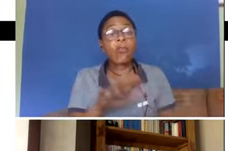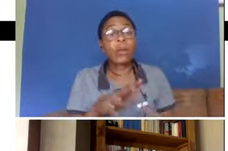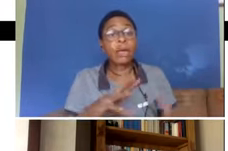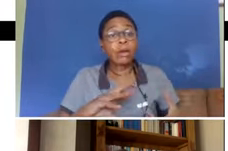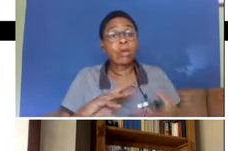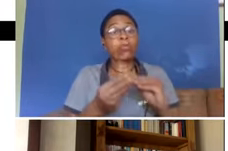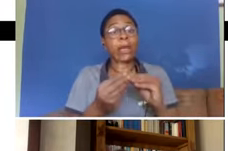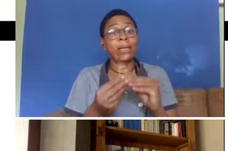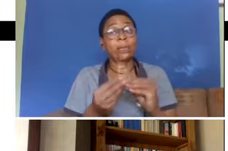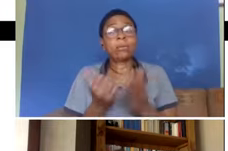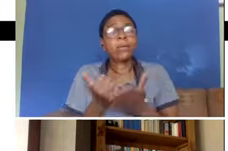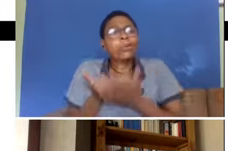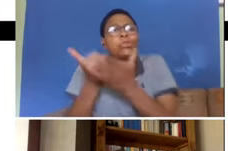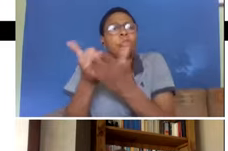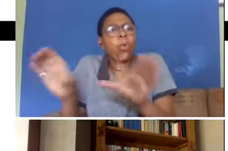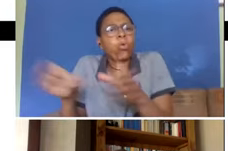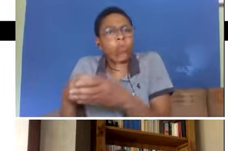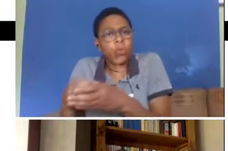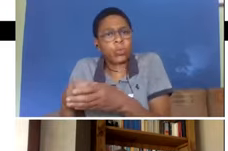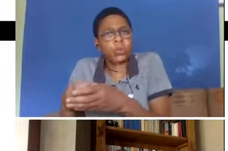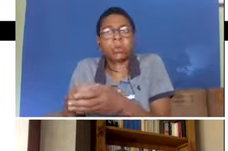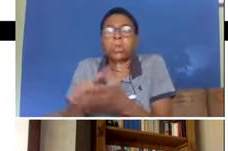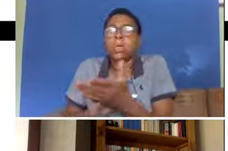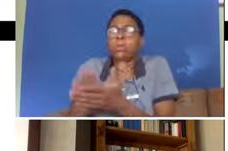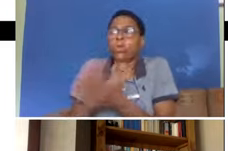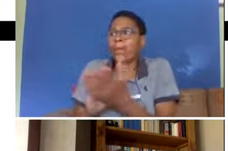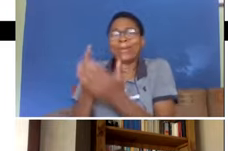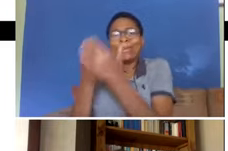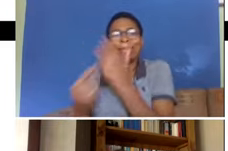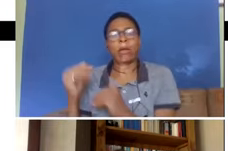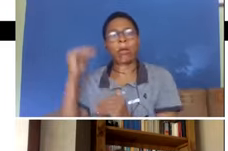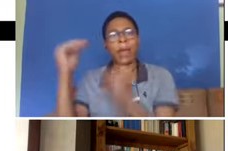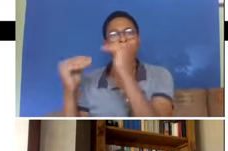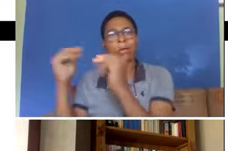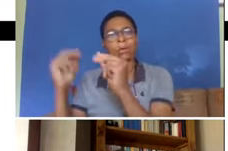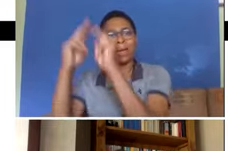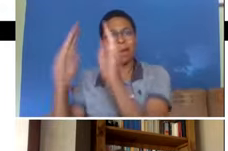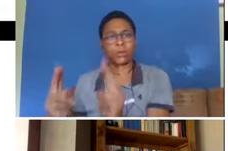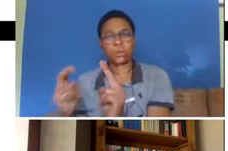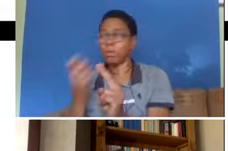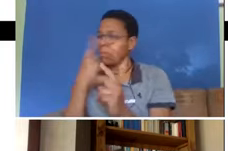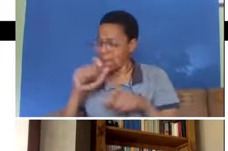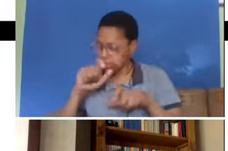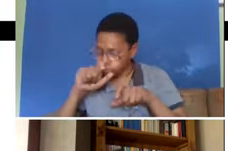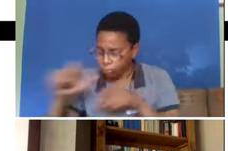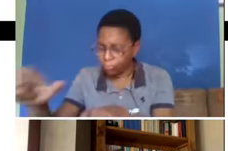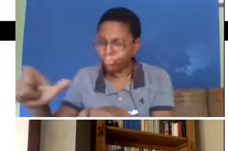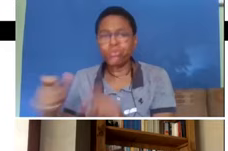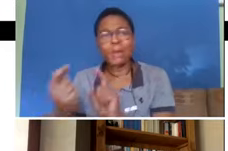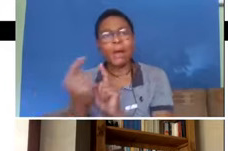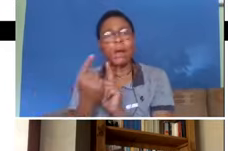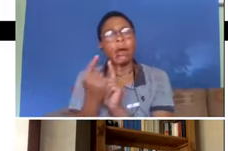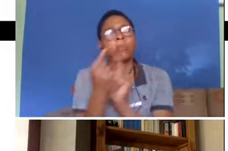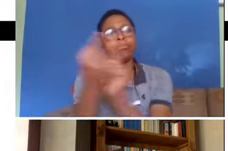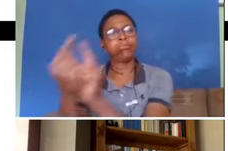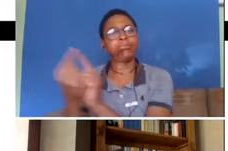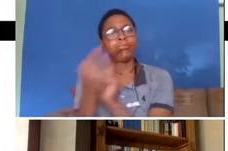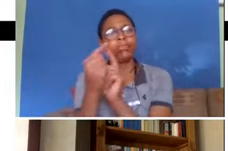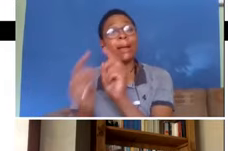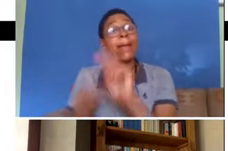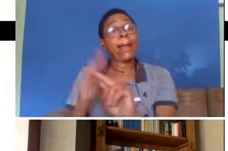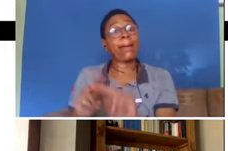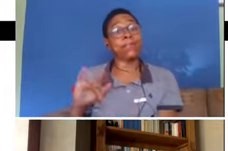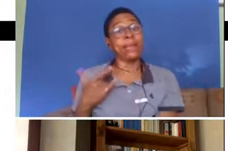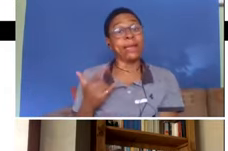Those who have been able to form a support bubble, which is those in single adult households, can continue to have close contact if they live with other people